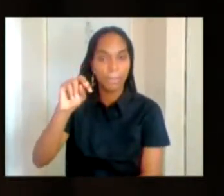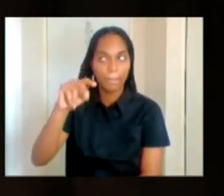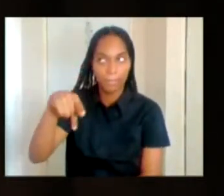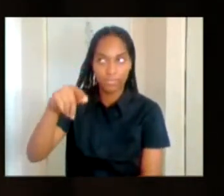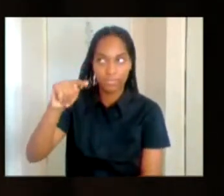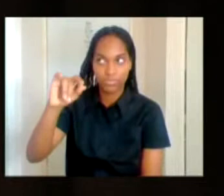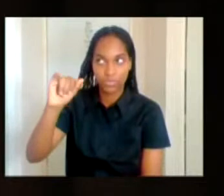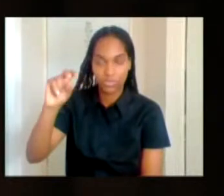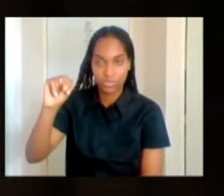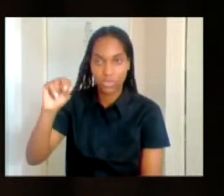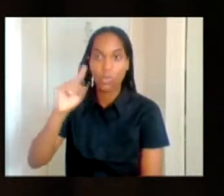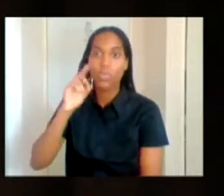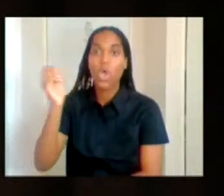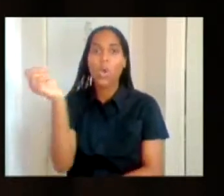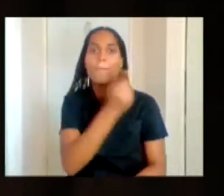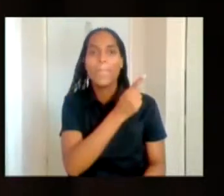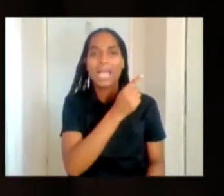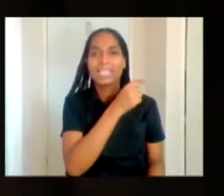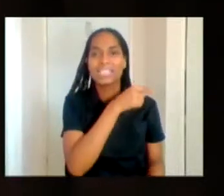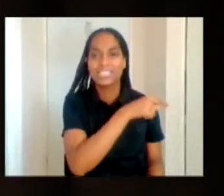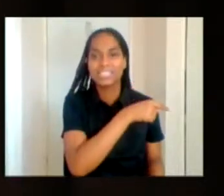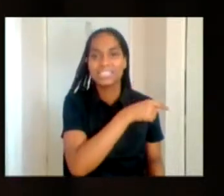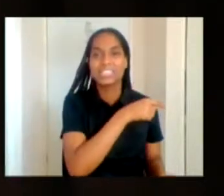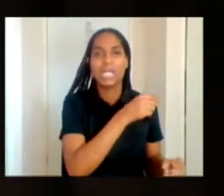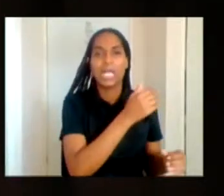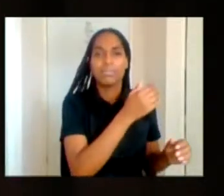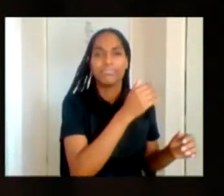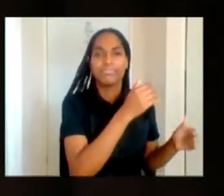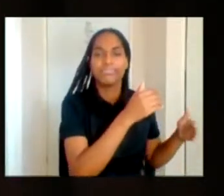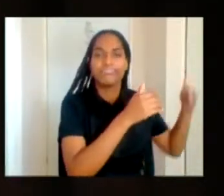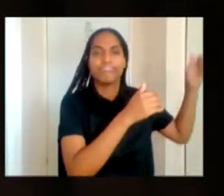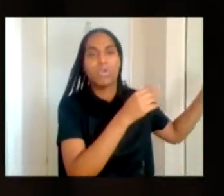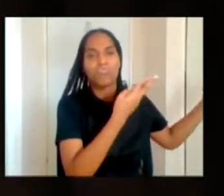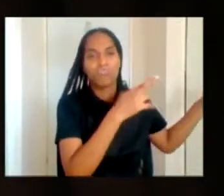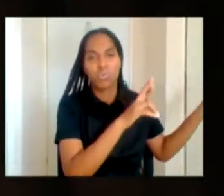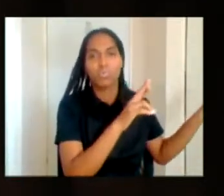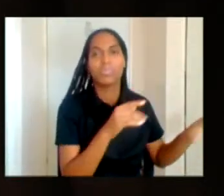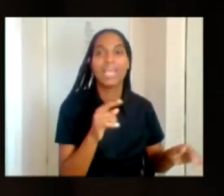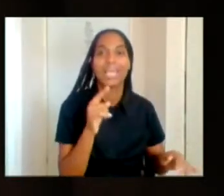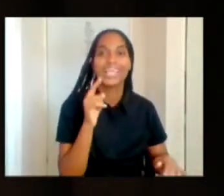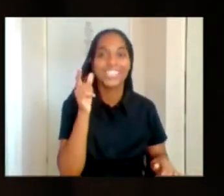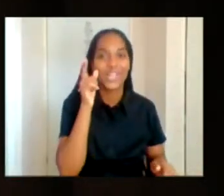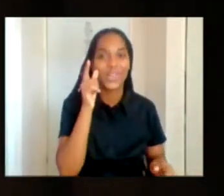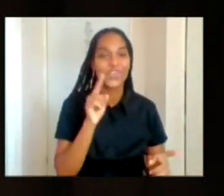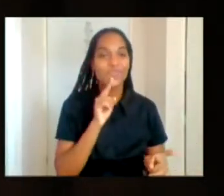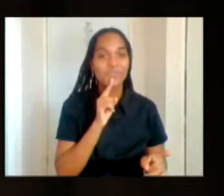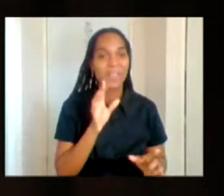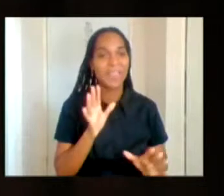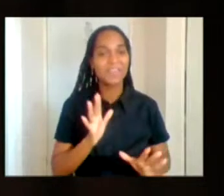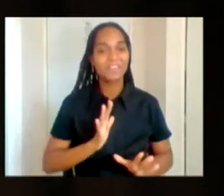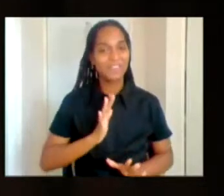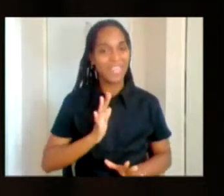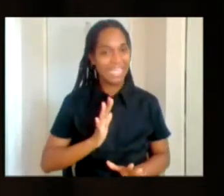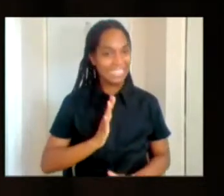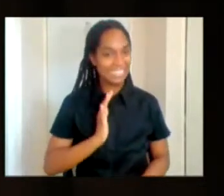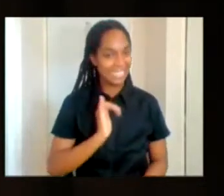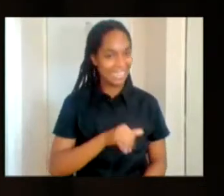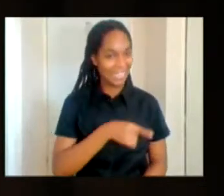into the mirror of this room, and it is looking glitzy and glamorous in there.